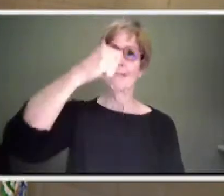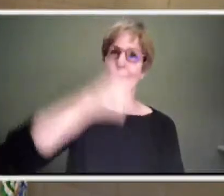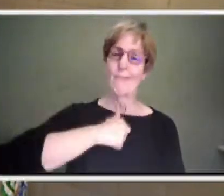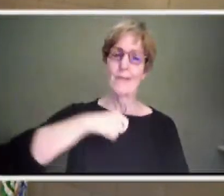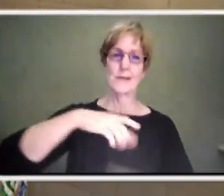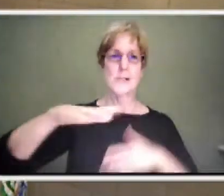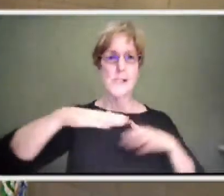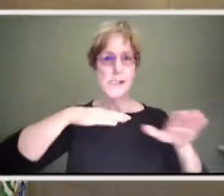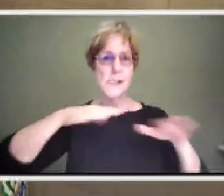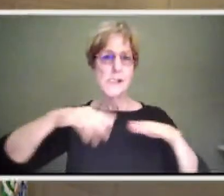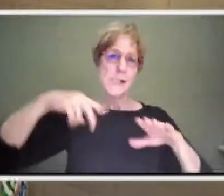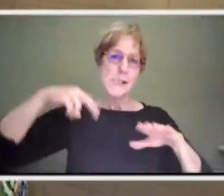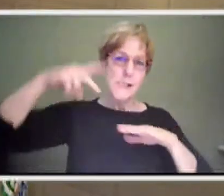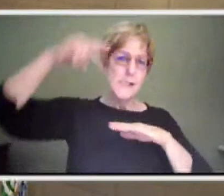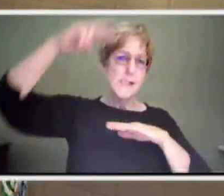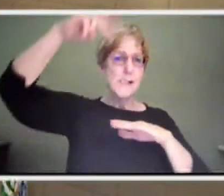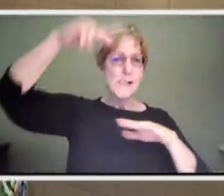stairs.